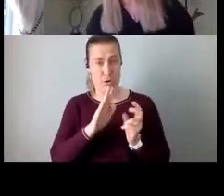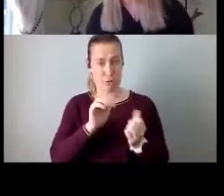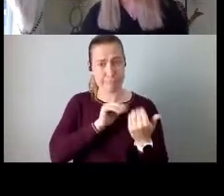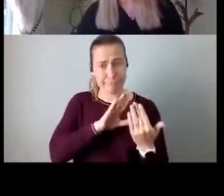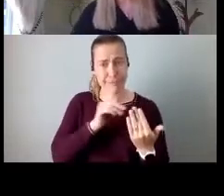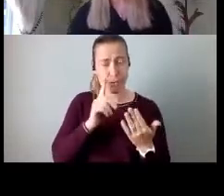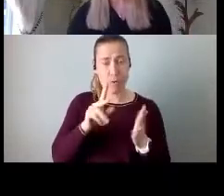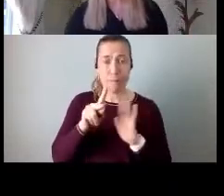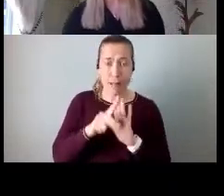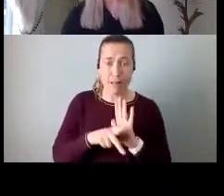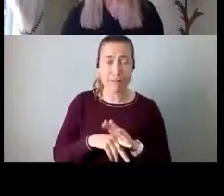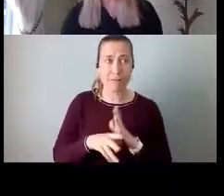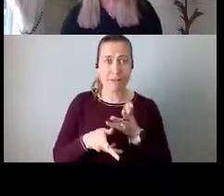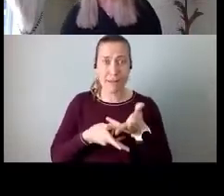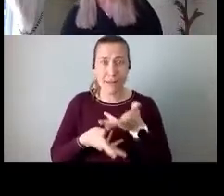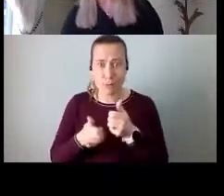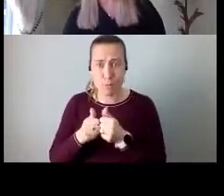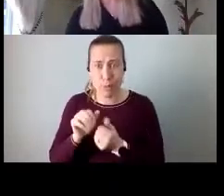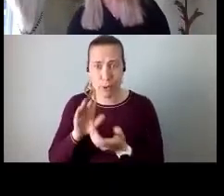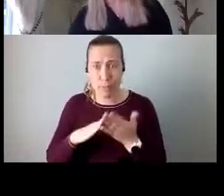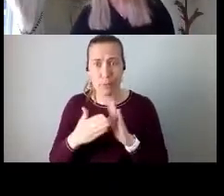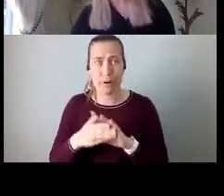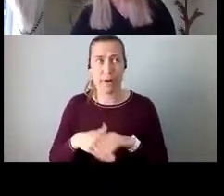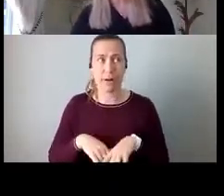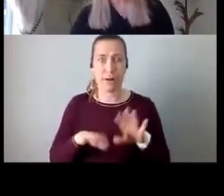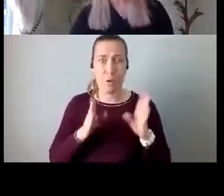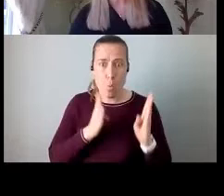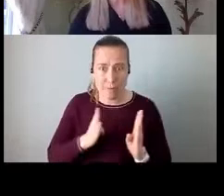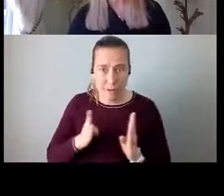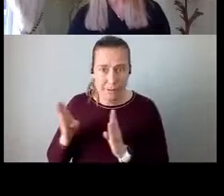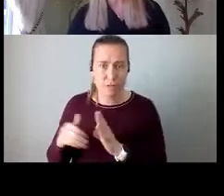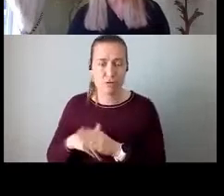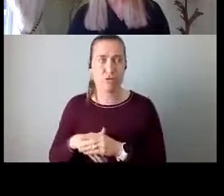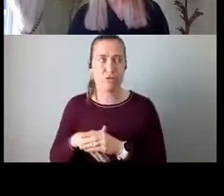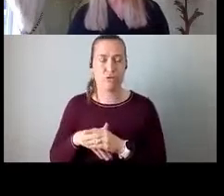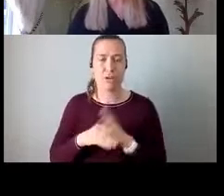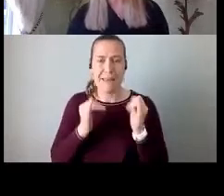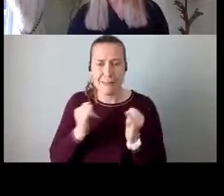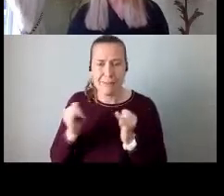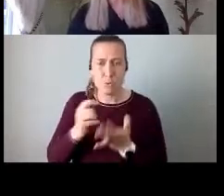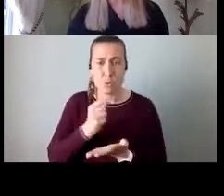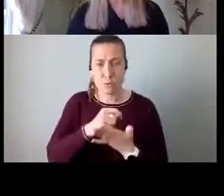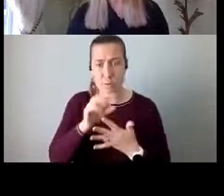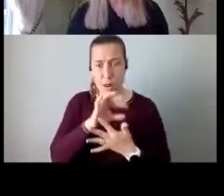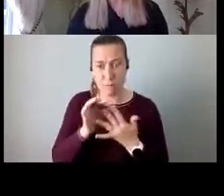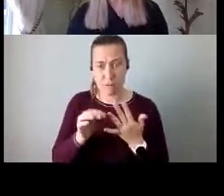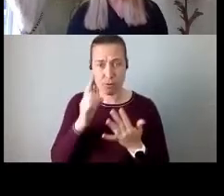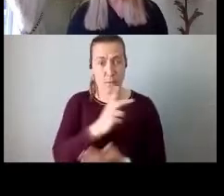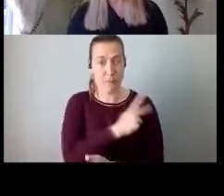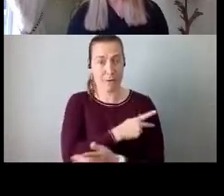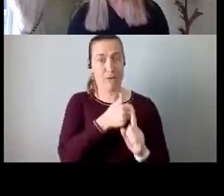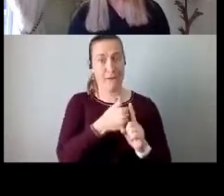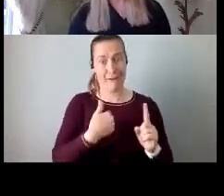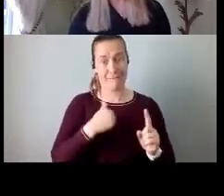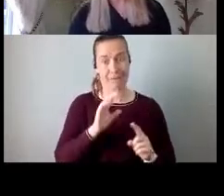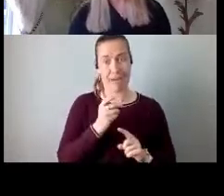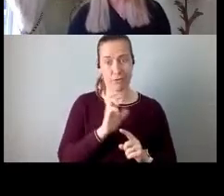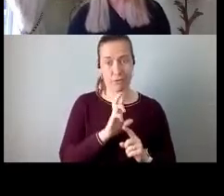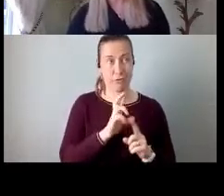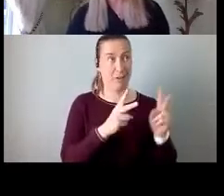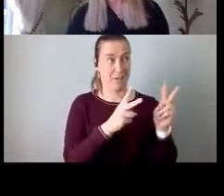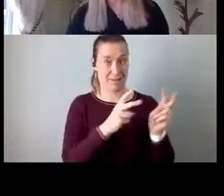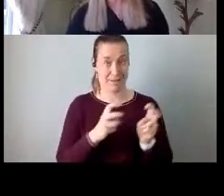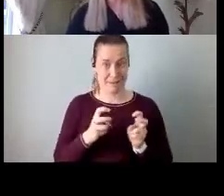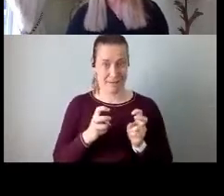with a community, organization, and individual treatment options for patients with cancer, and melding that into kind